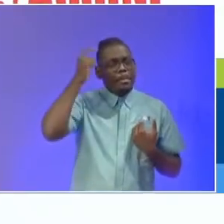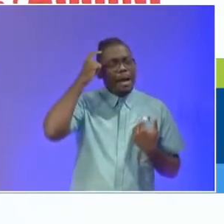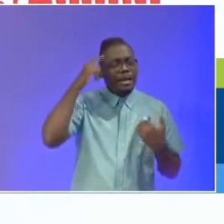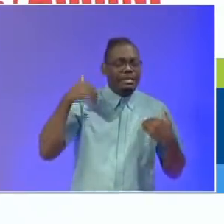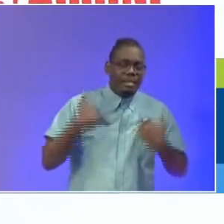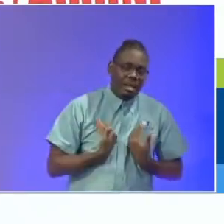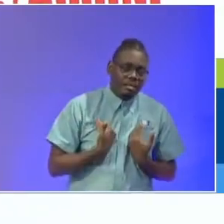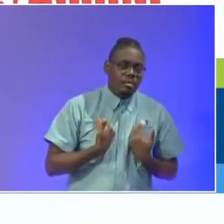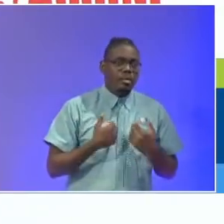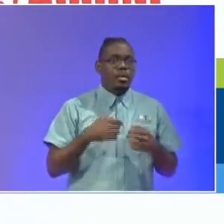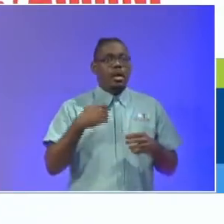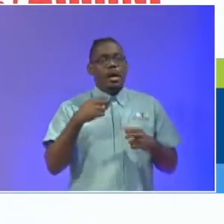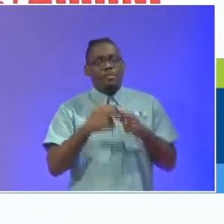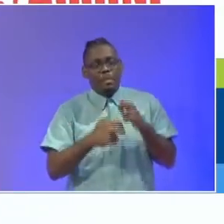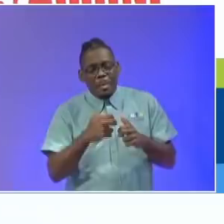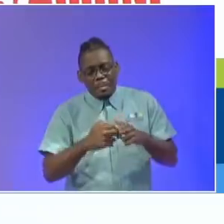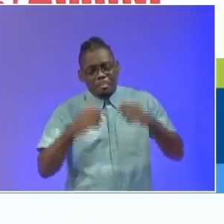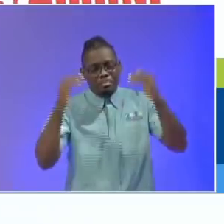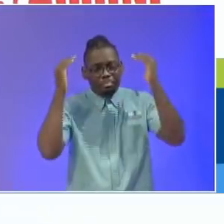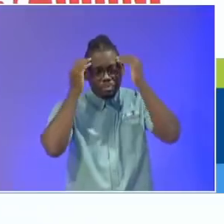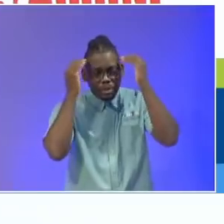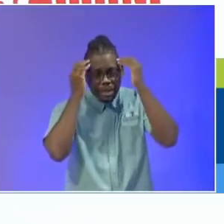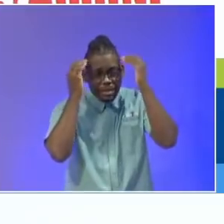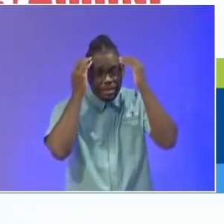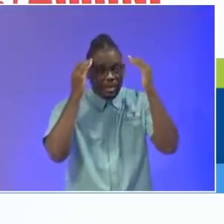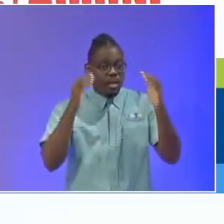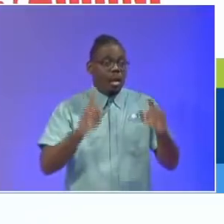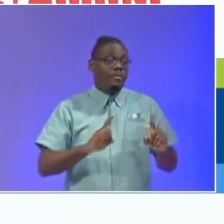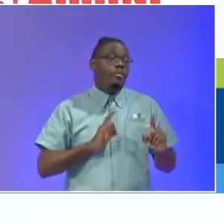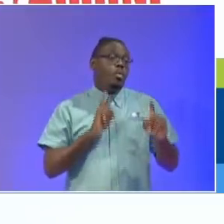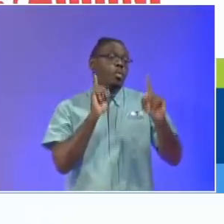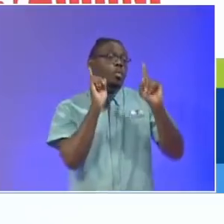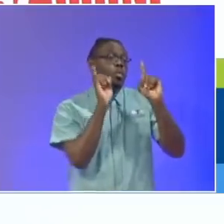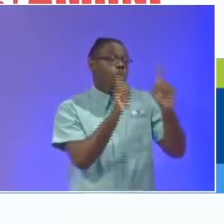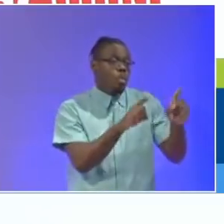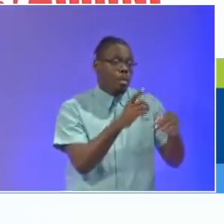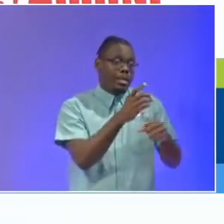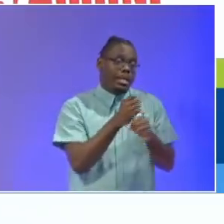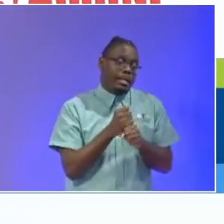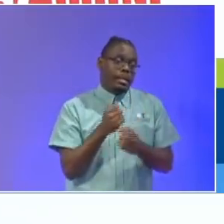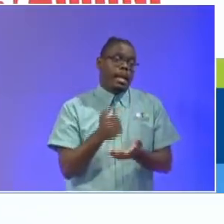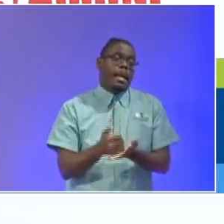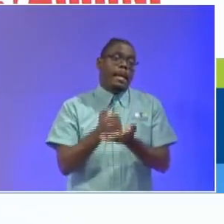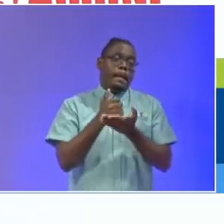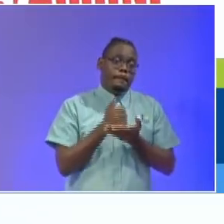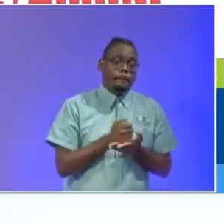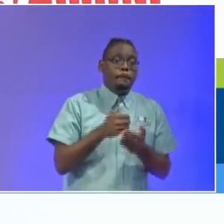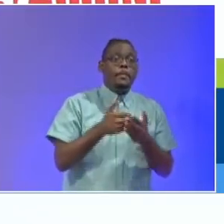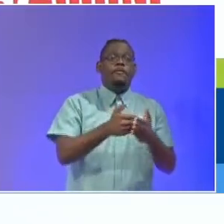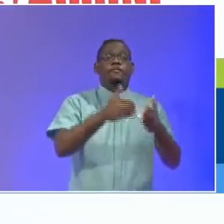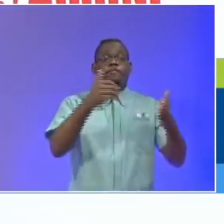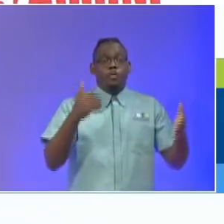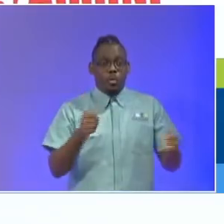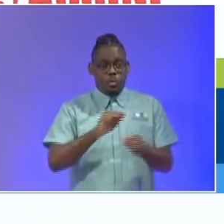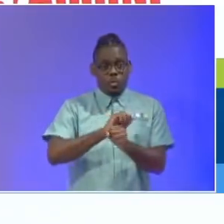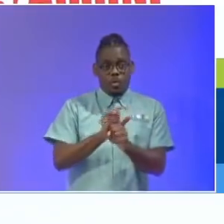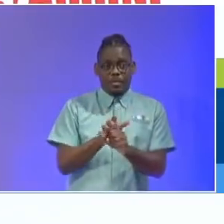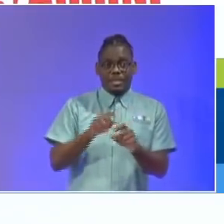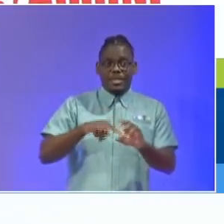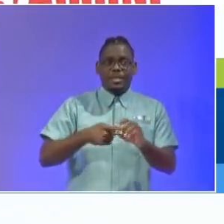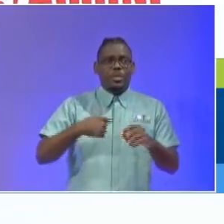that program. That is pre-pandemic. Post-pandemic, this